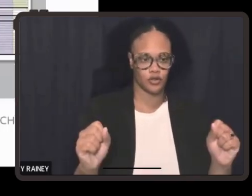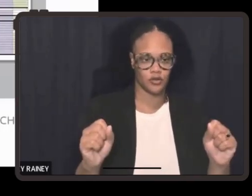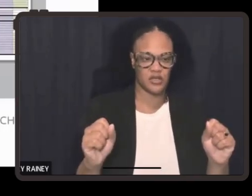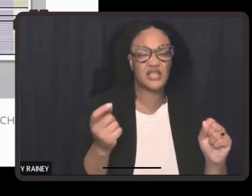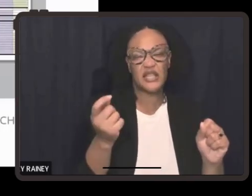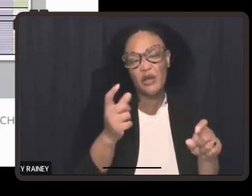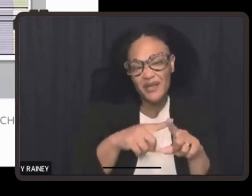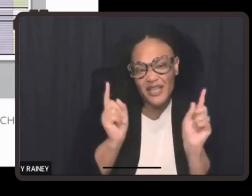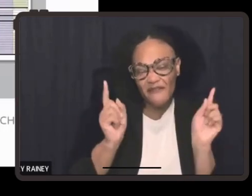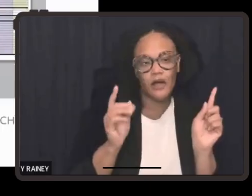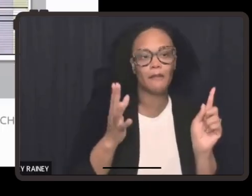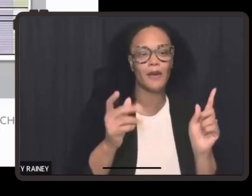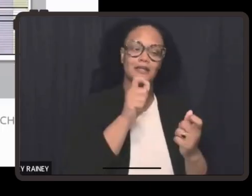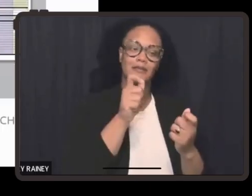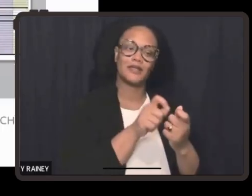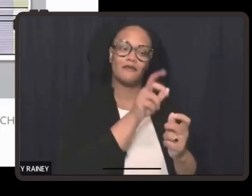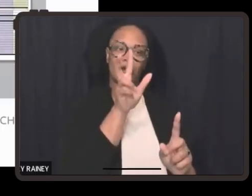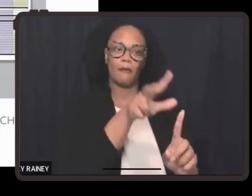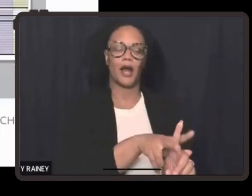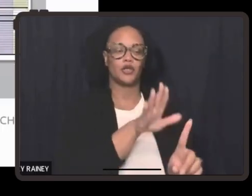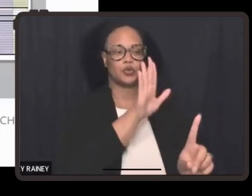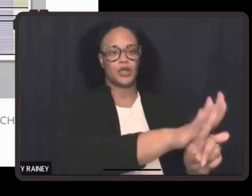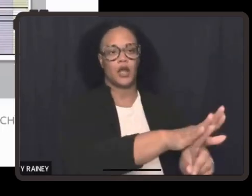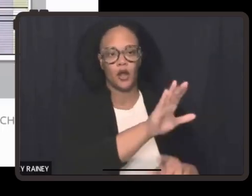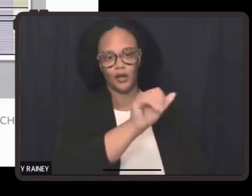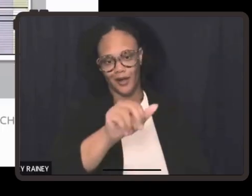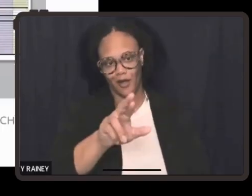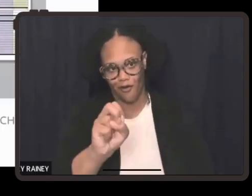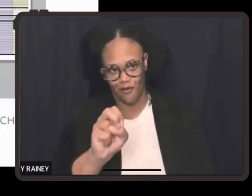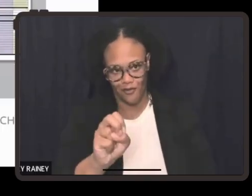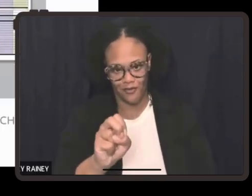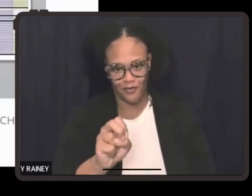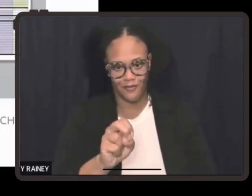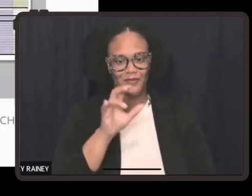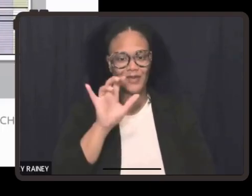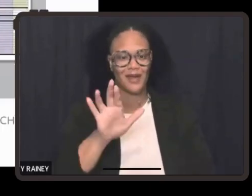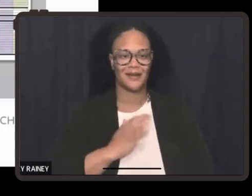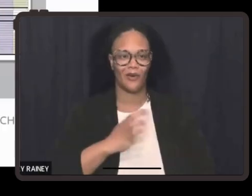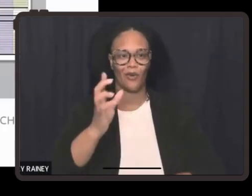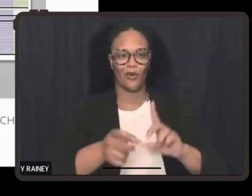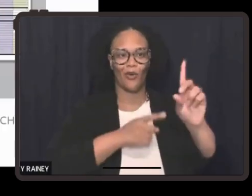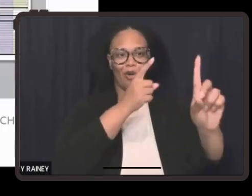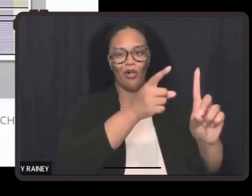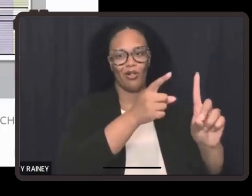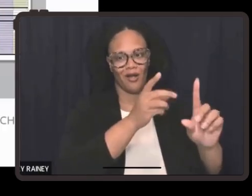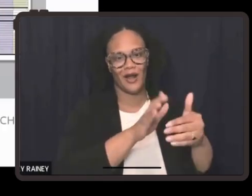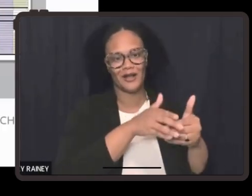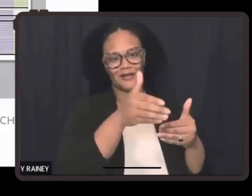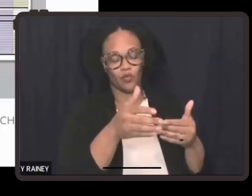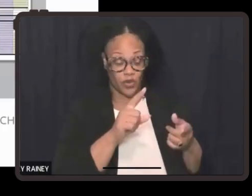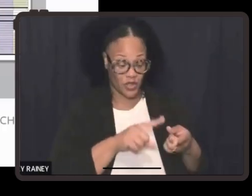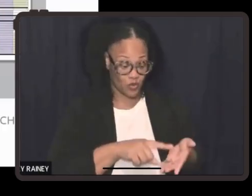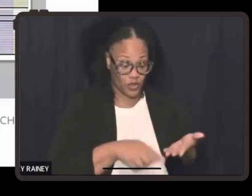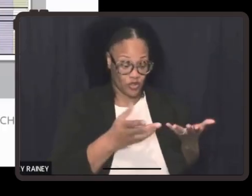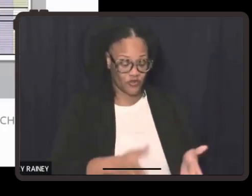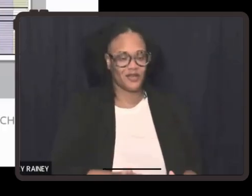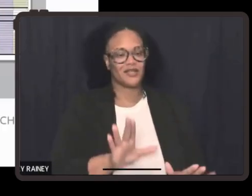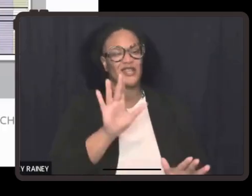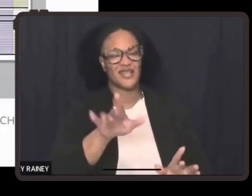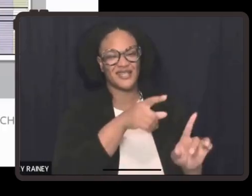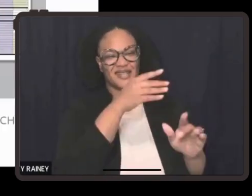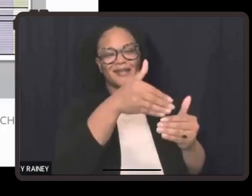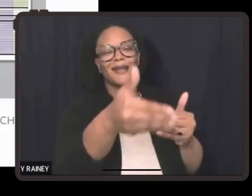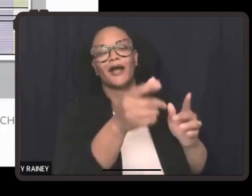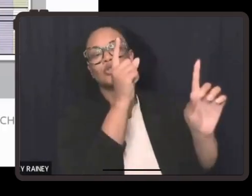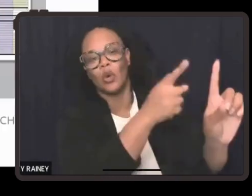specifically for their care. So that's our want after this piece of research is done. We will be so